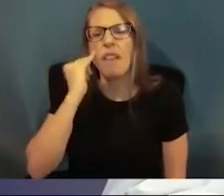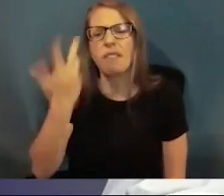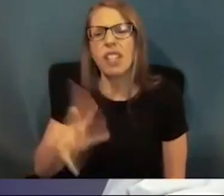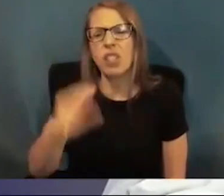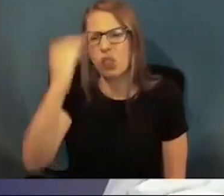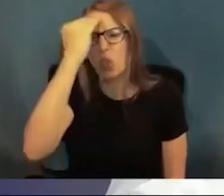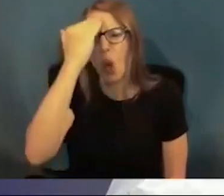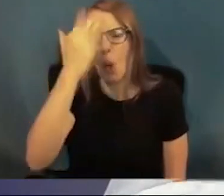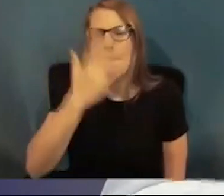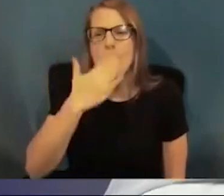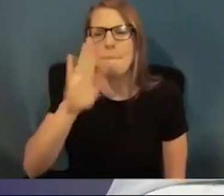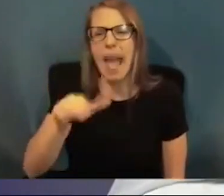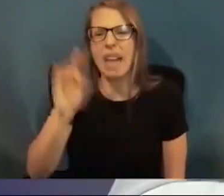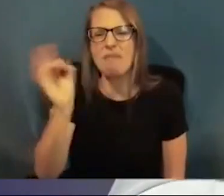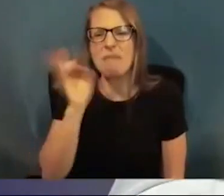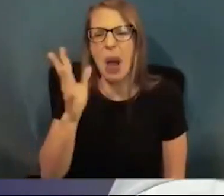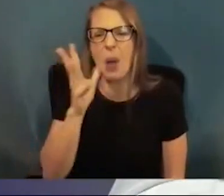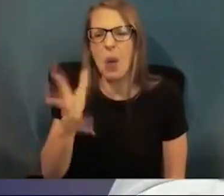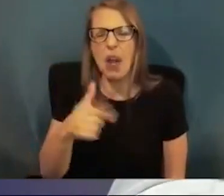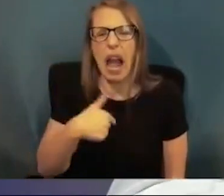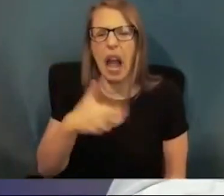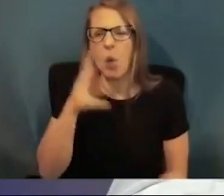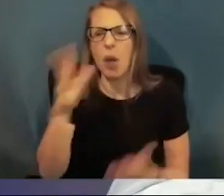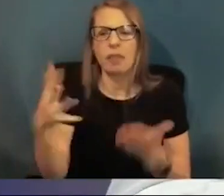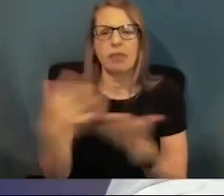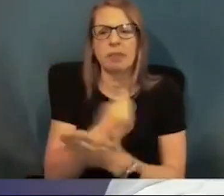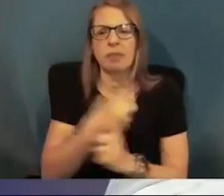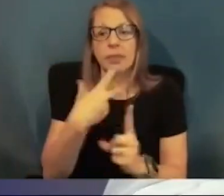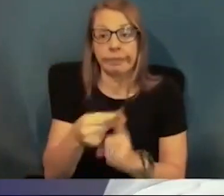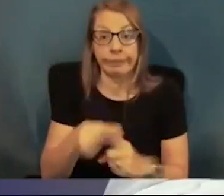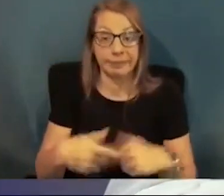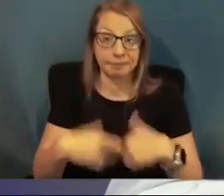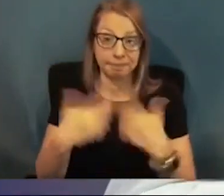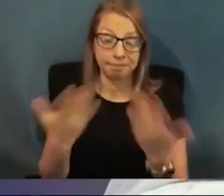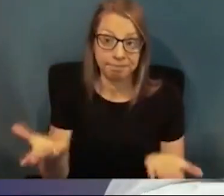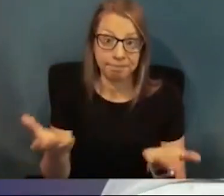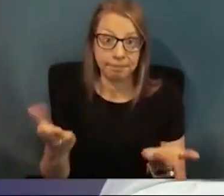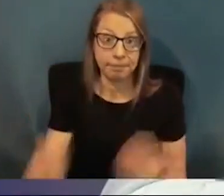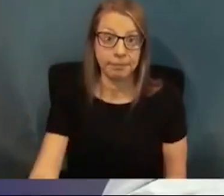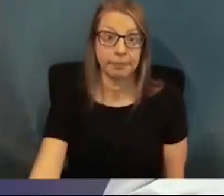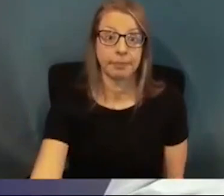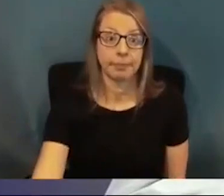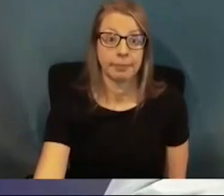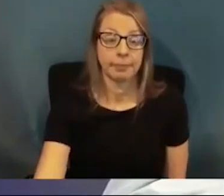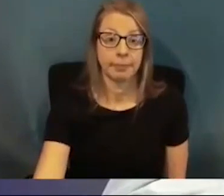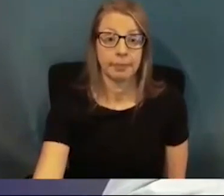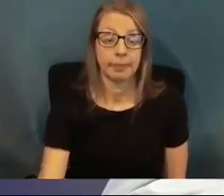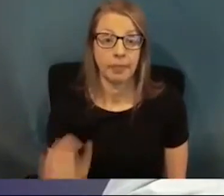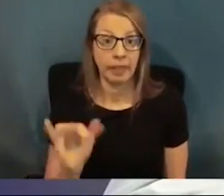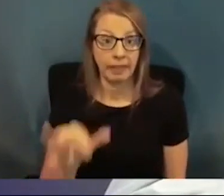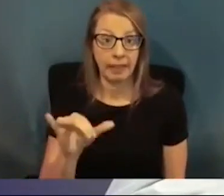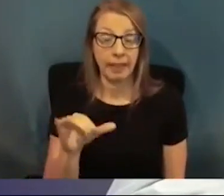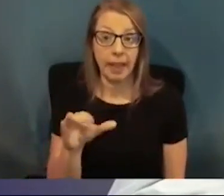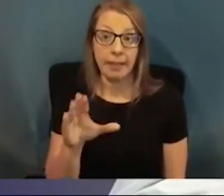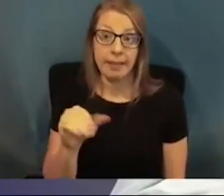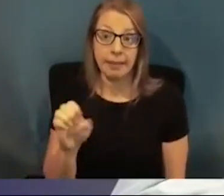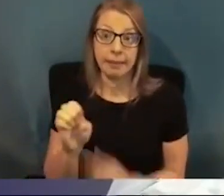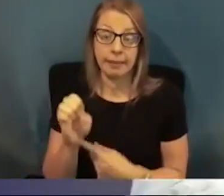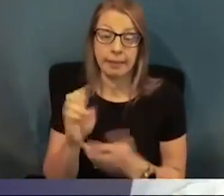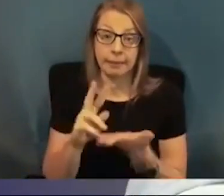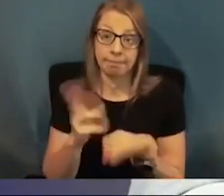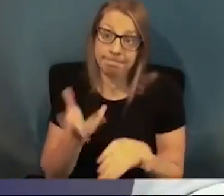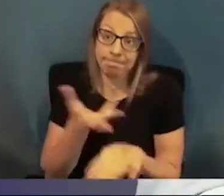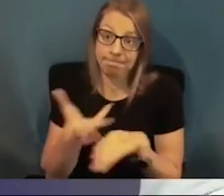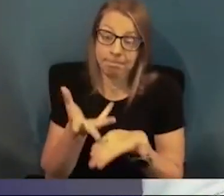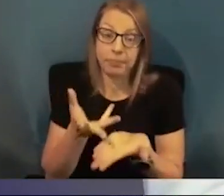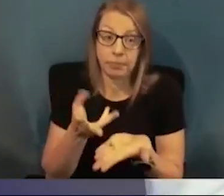bad, I would have gotten the vaccine. Well, what does it take to help people understand it is that bad? And as